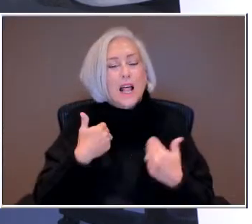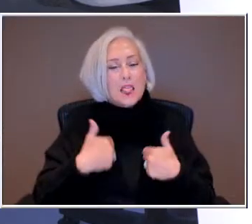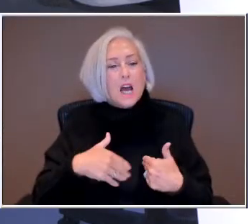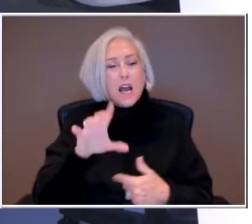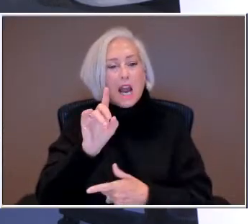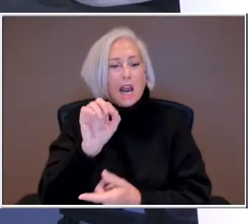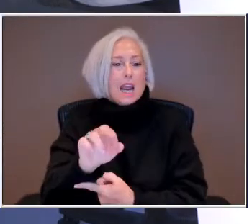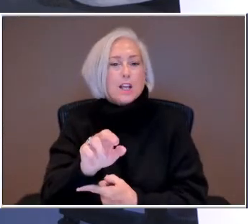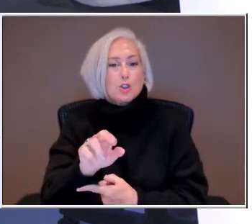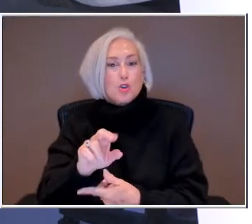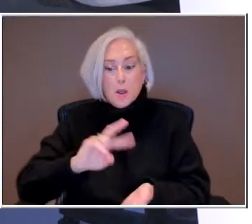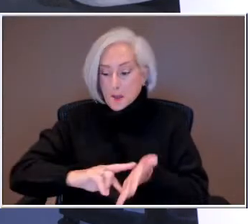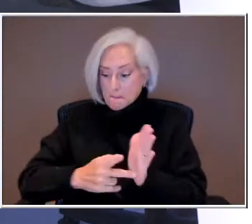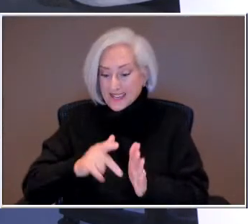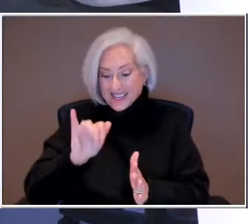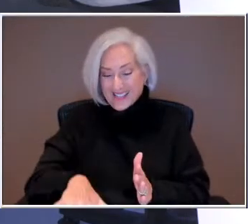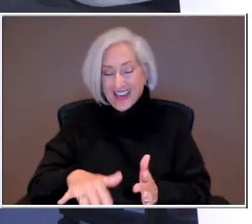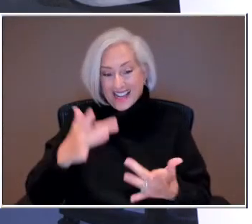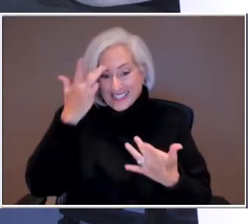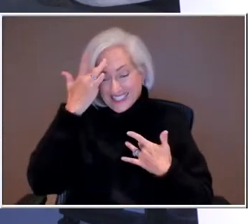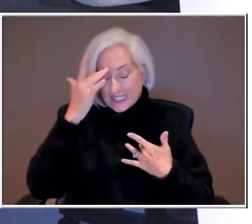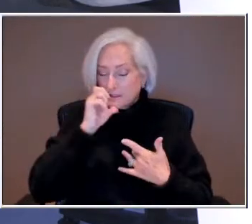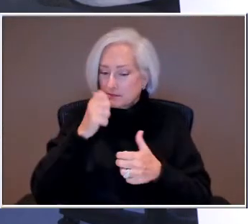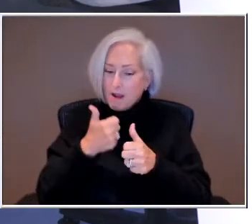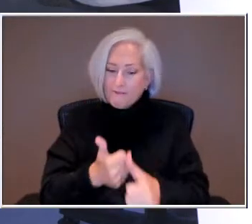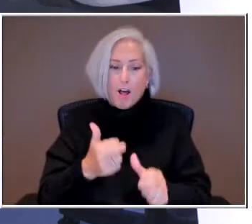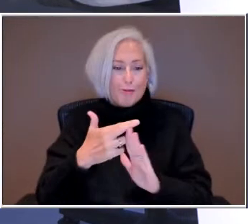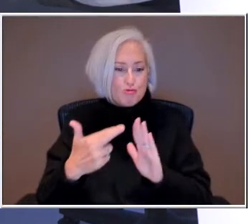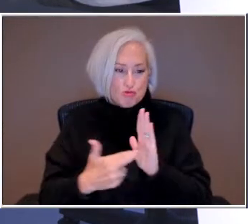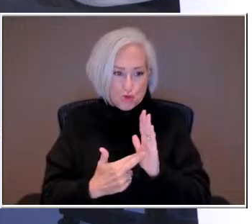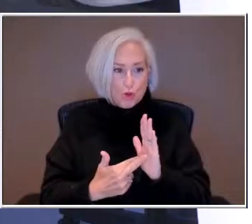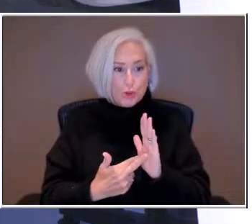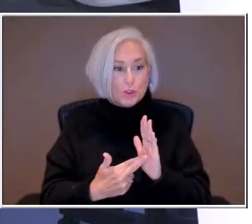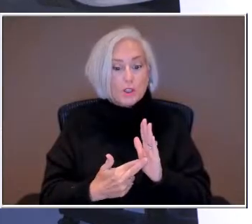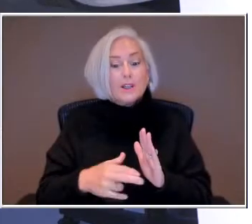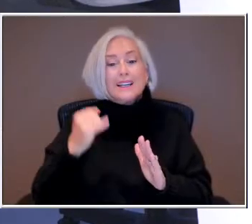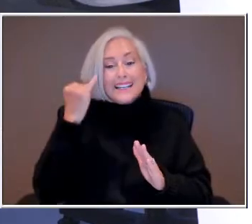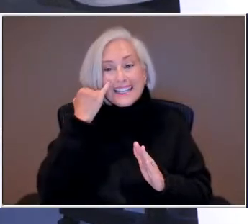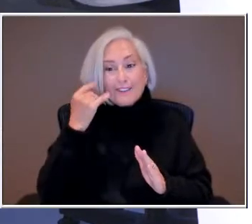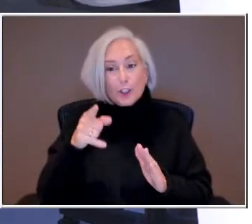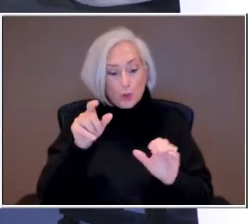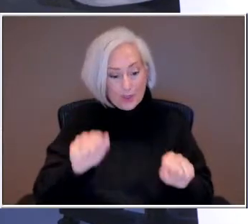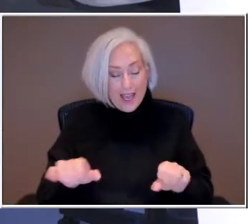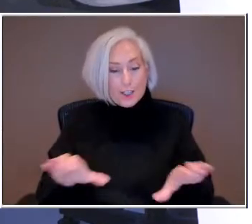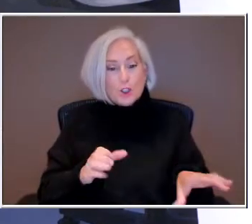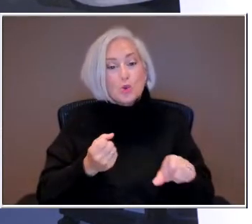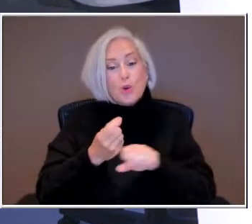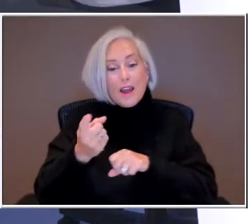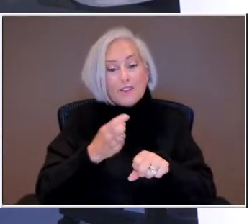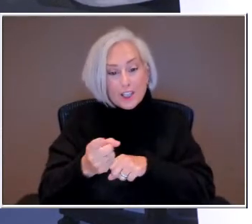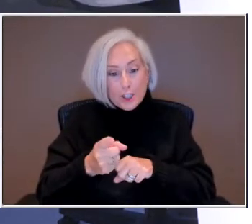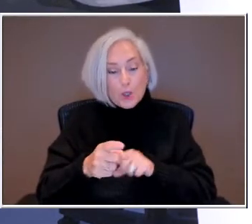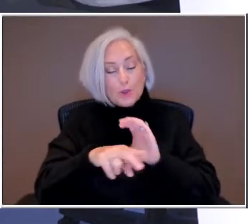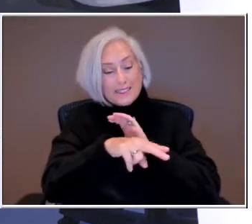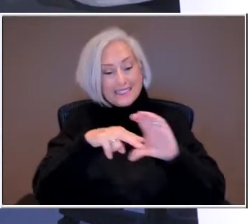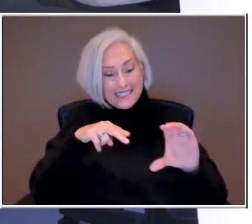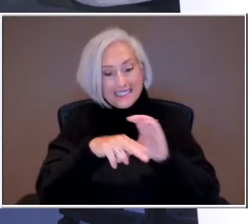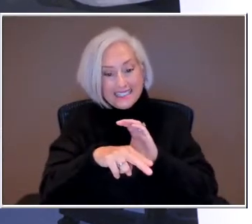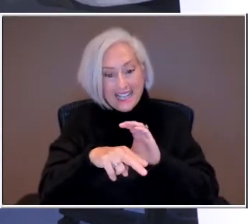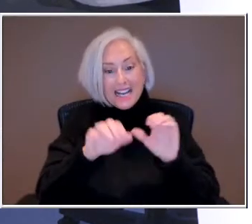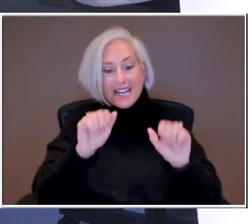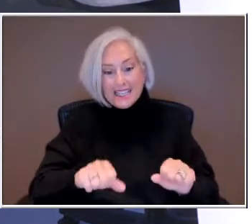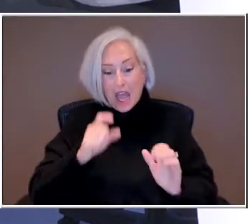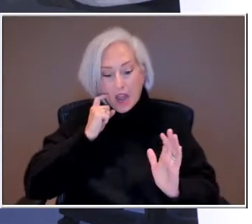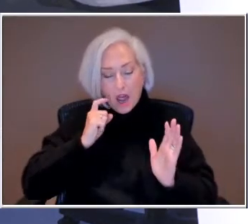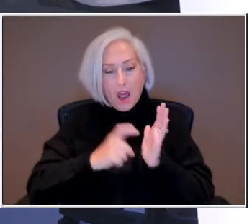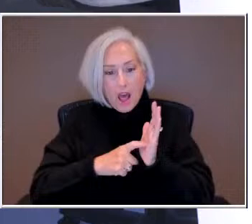are at risk, early screenings can save lives. Yearly screening with a low-dose CT scan can detect lung cancer earlier when it